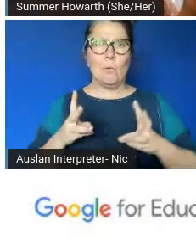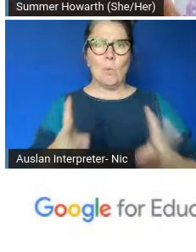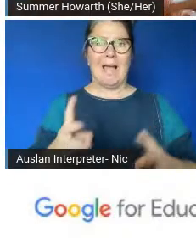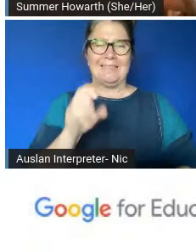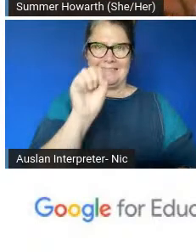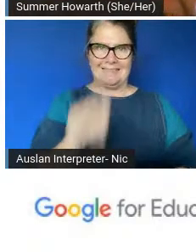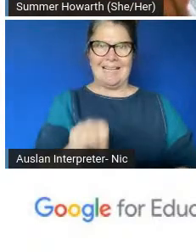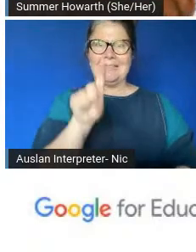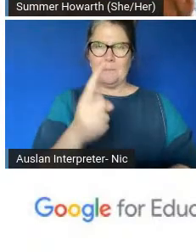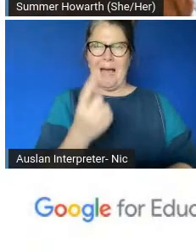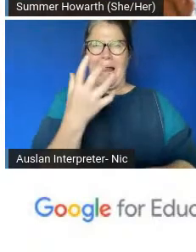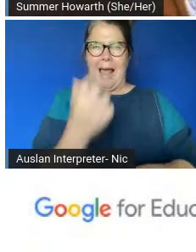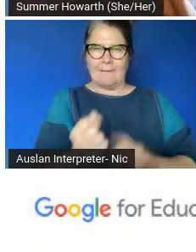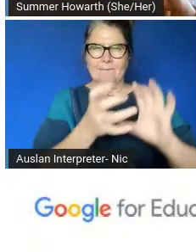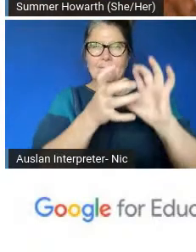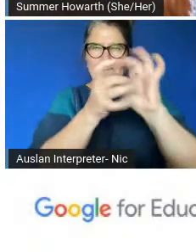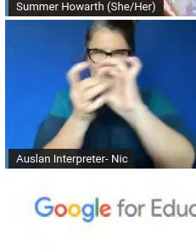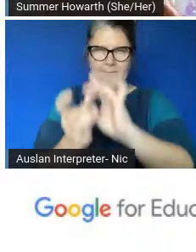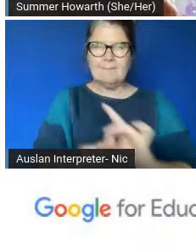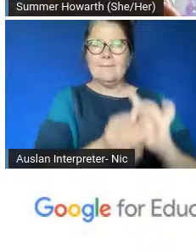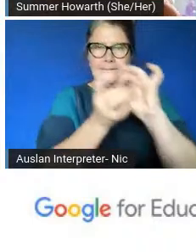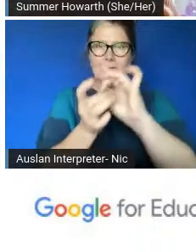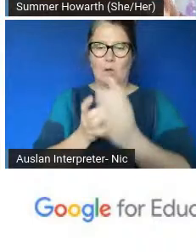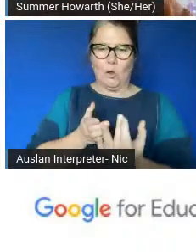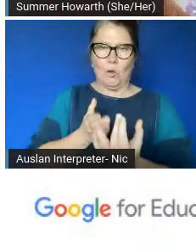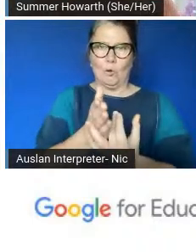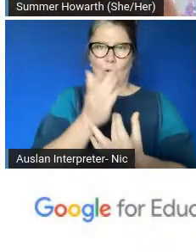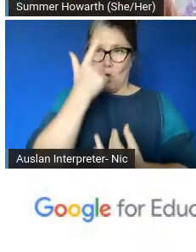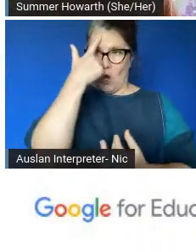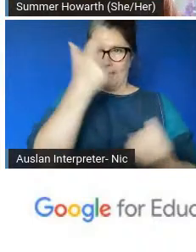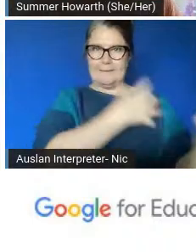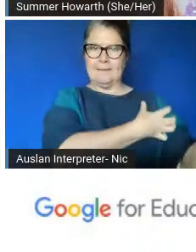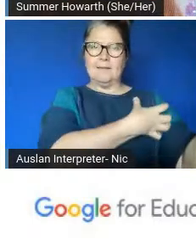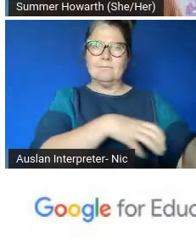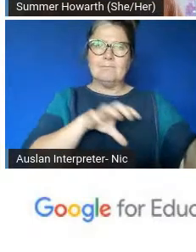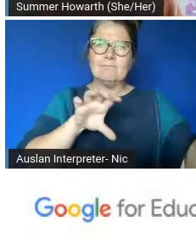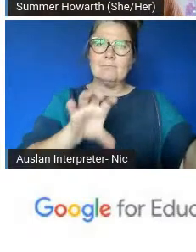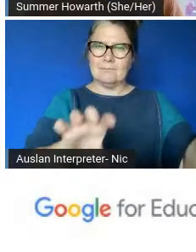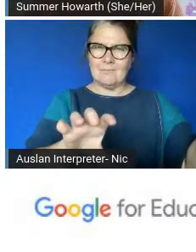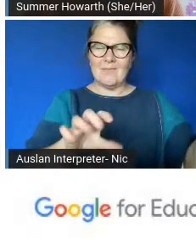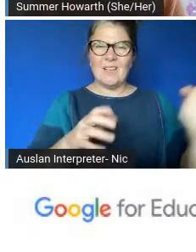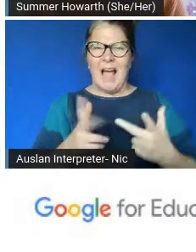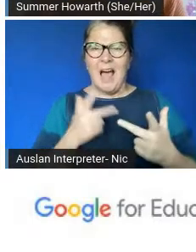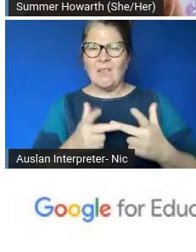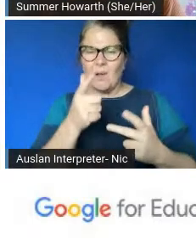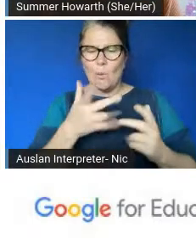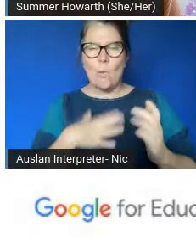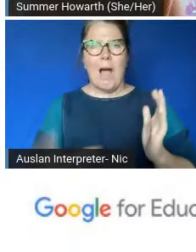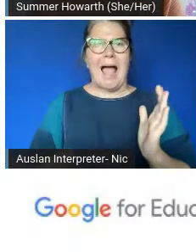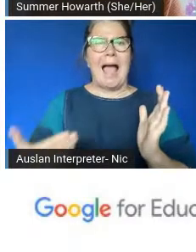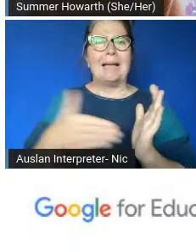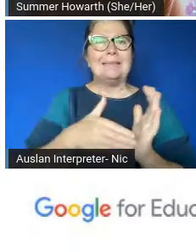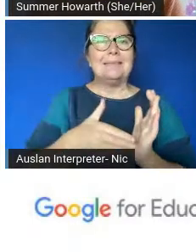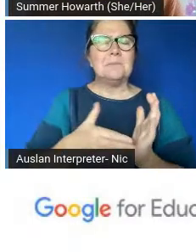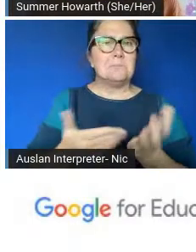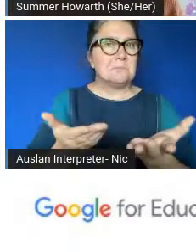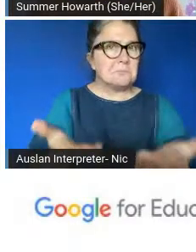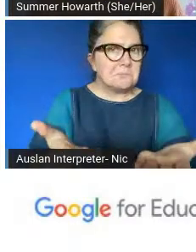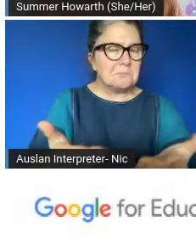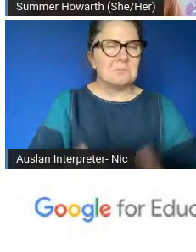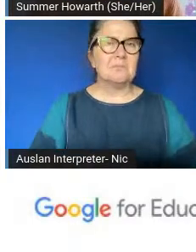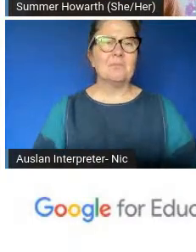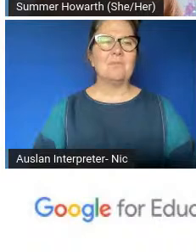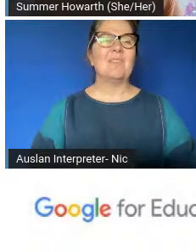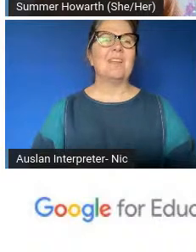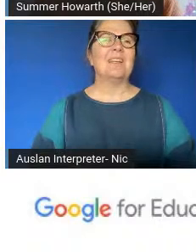together or contained through this idea of empowerment. Anything else that you'd like to add around those insights into this model? I know,